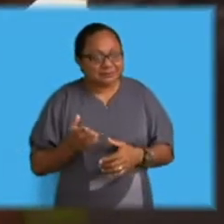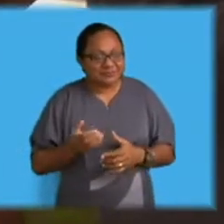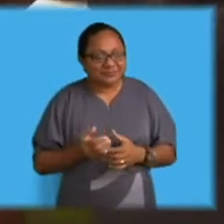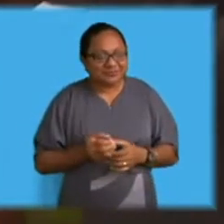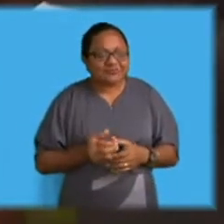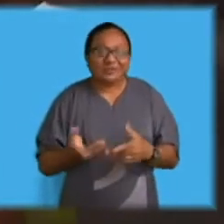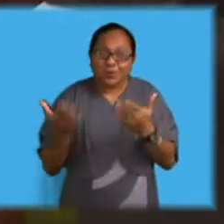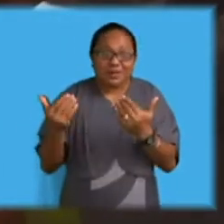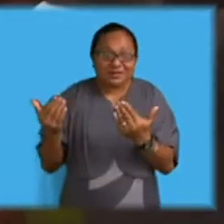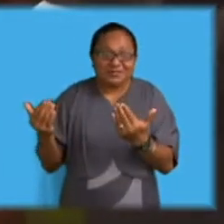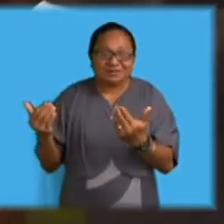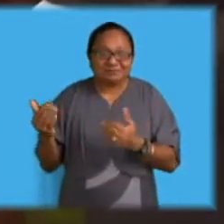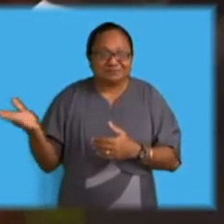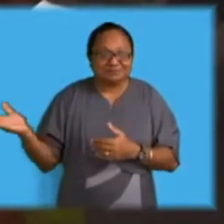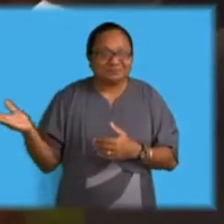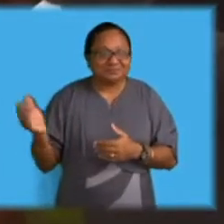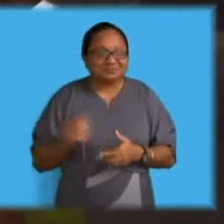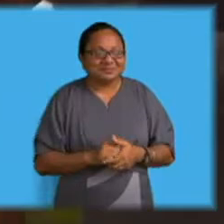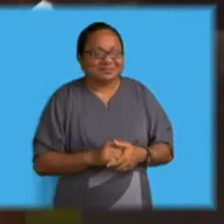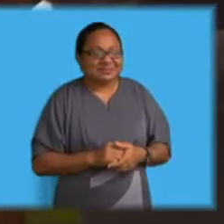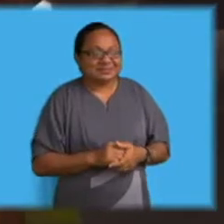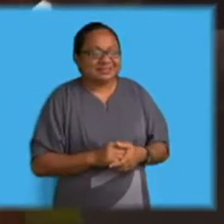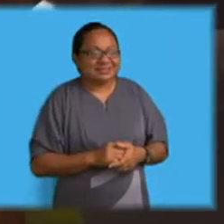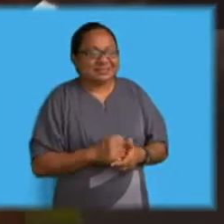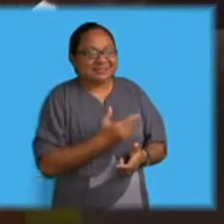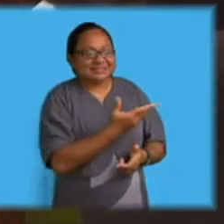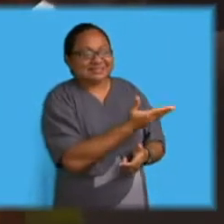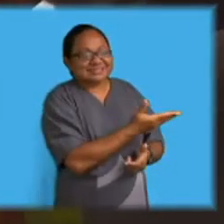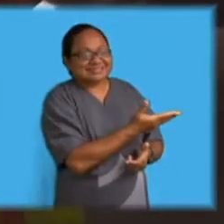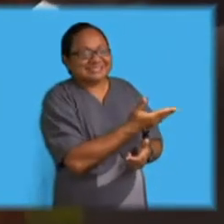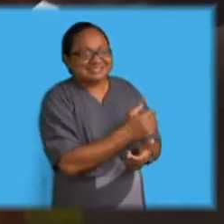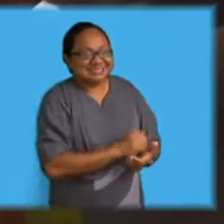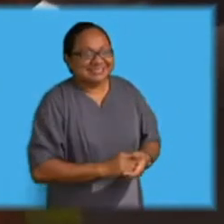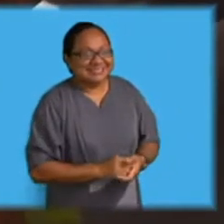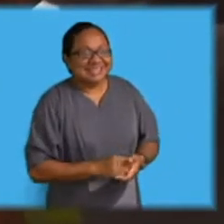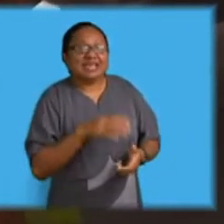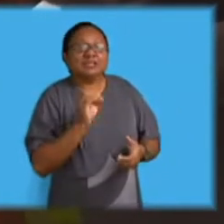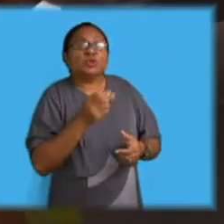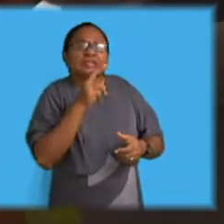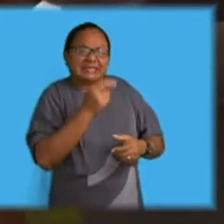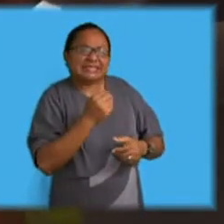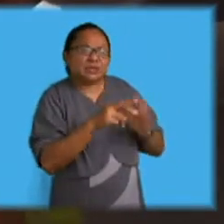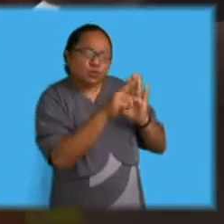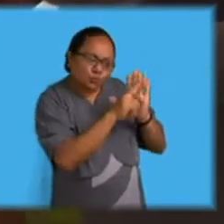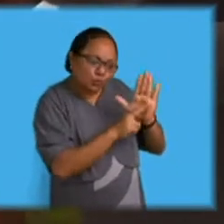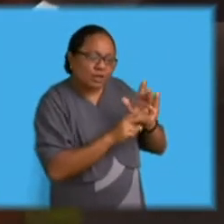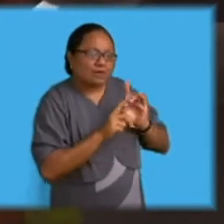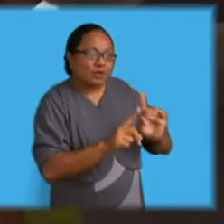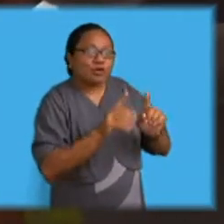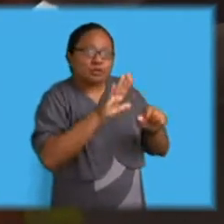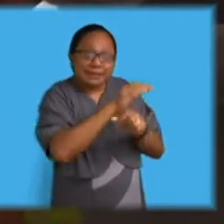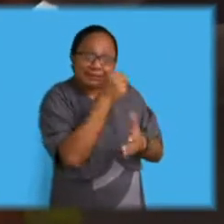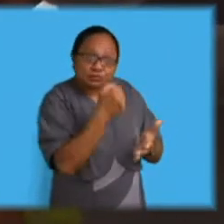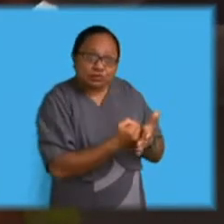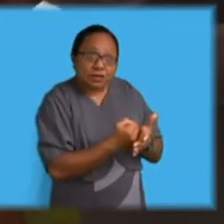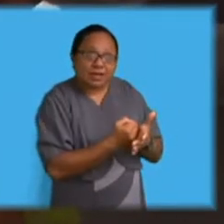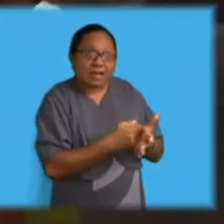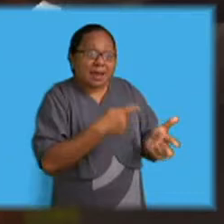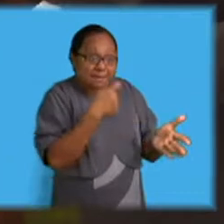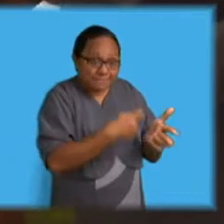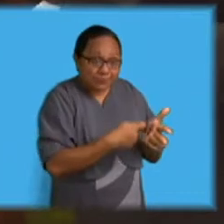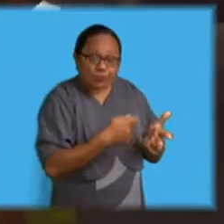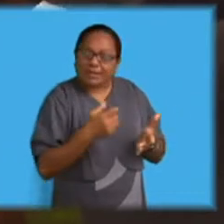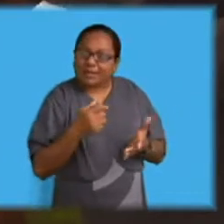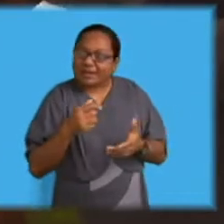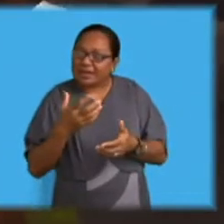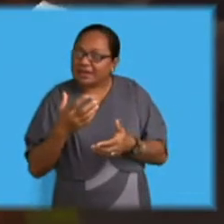you. Welcome. Madam Speaker, taxpayers' money is a process we need to follow to ensure that the money gives you the best deal.